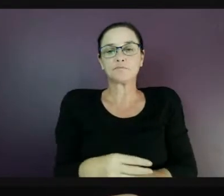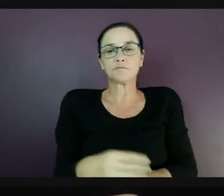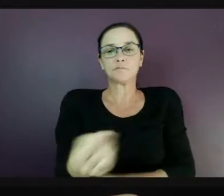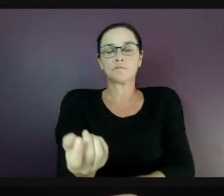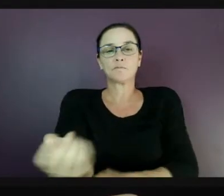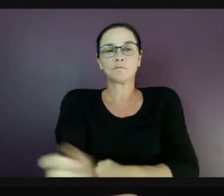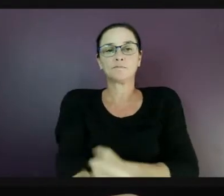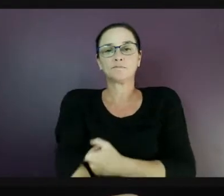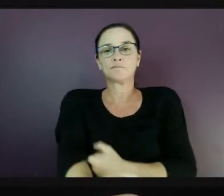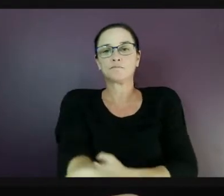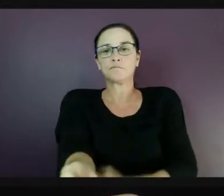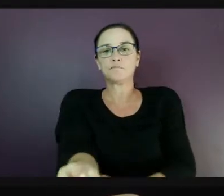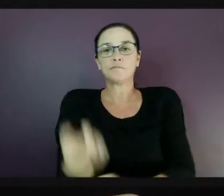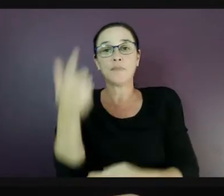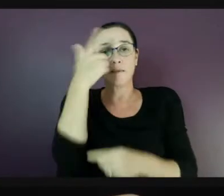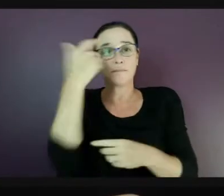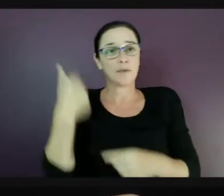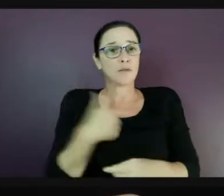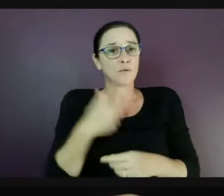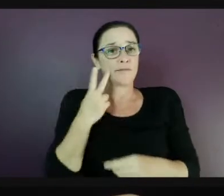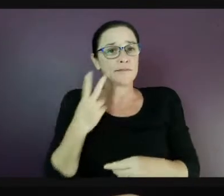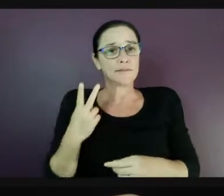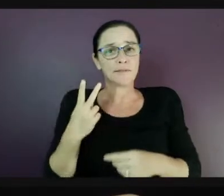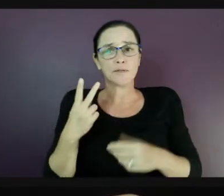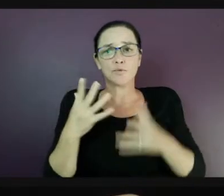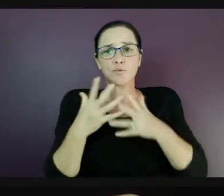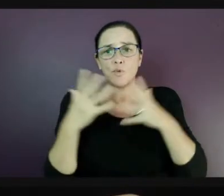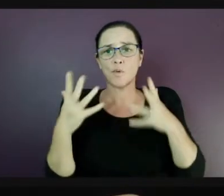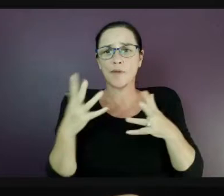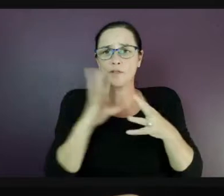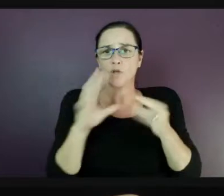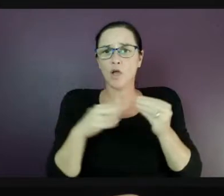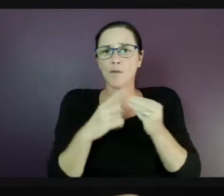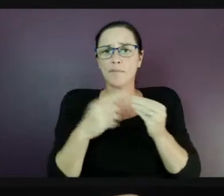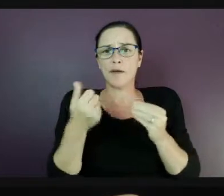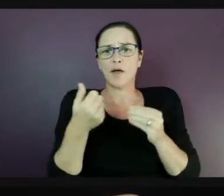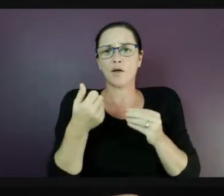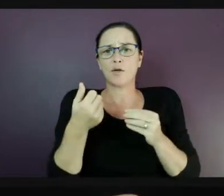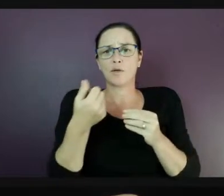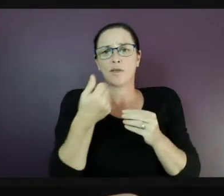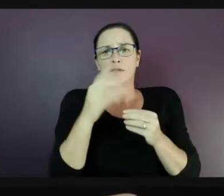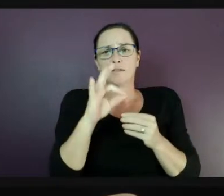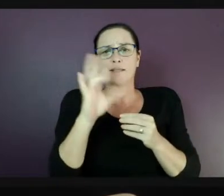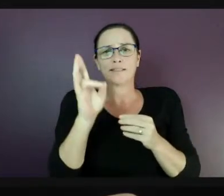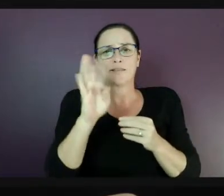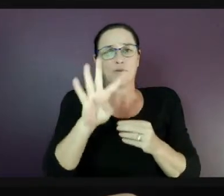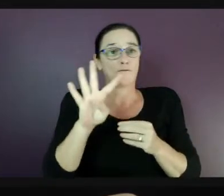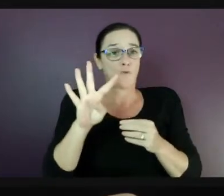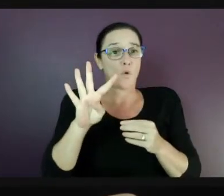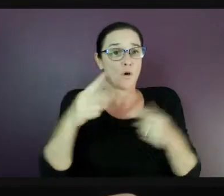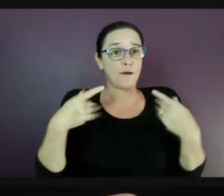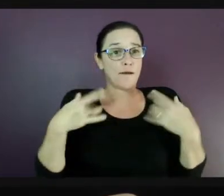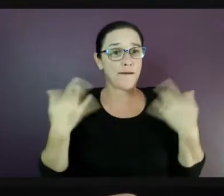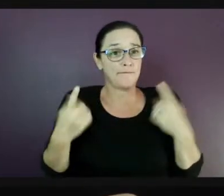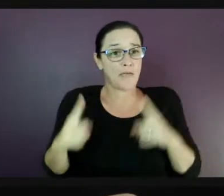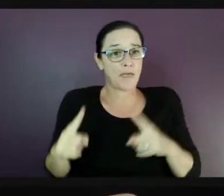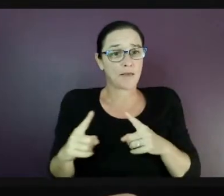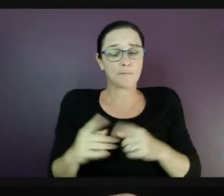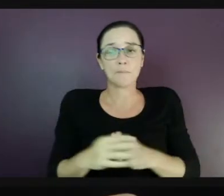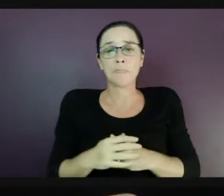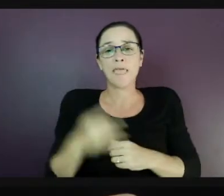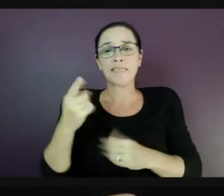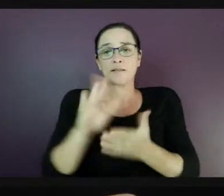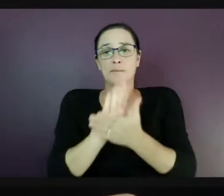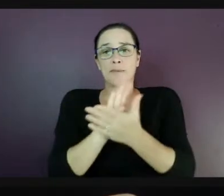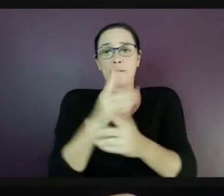Because we've seen so much mention of the December 74 event, I thought I would pull that out as well. So this is a paper from